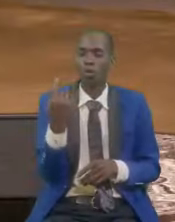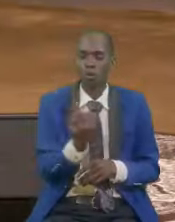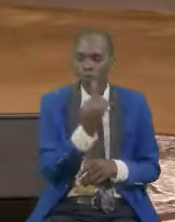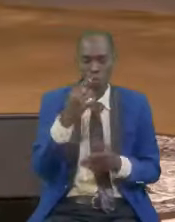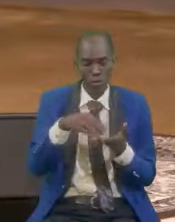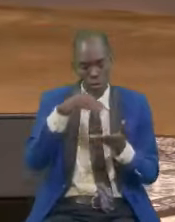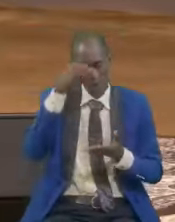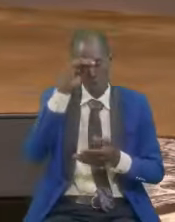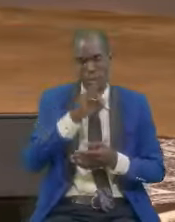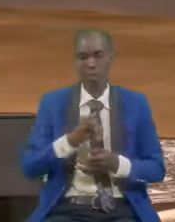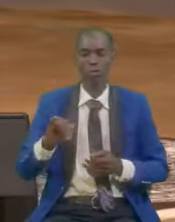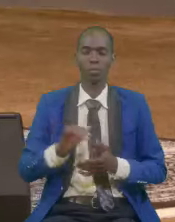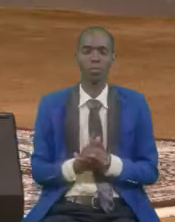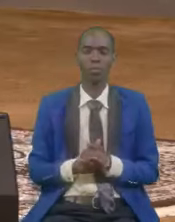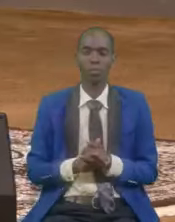hearers only,